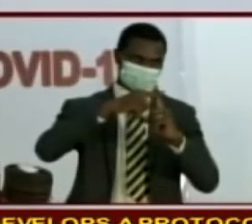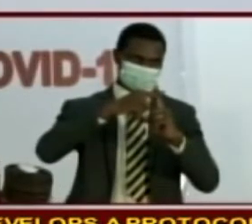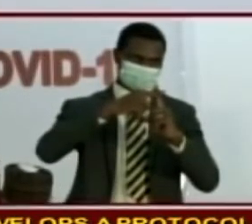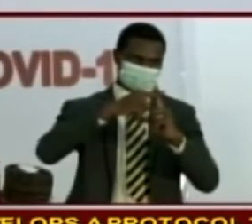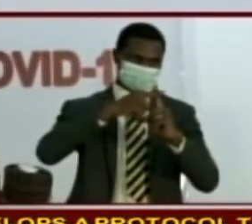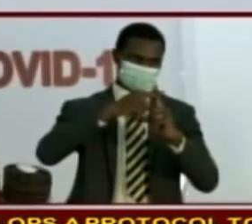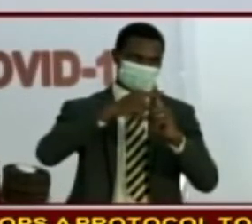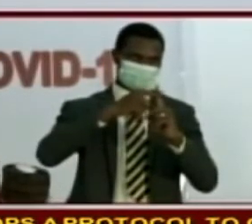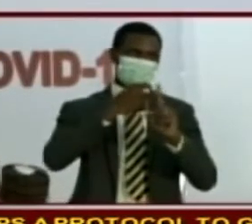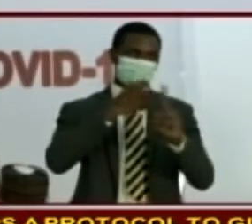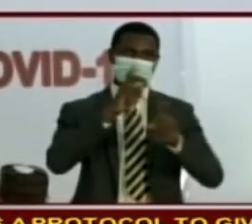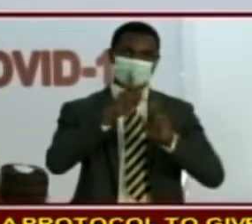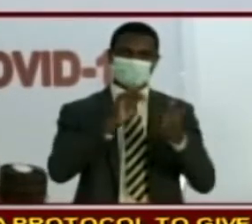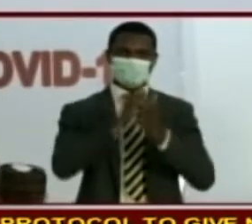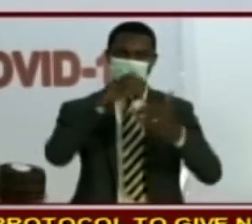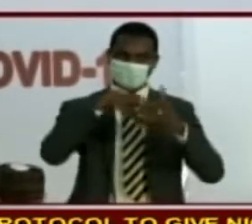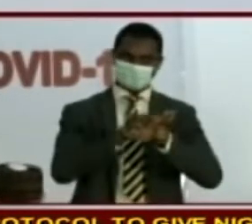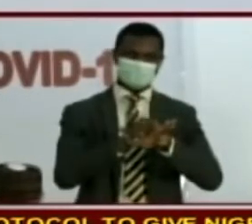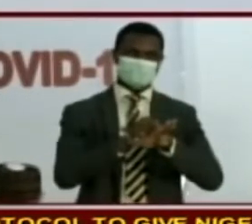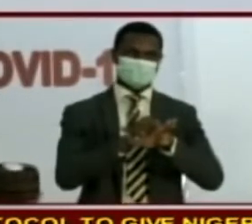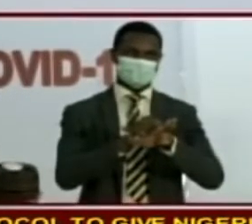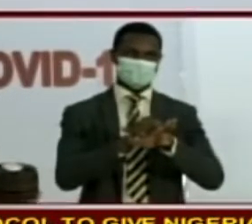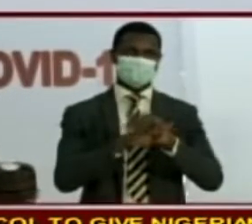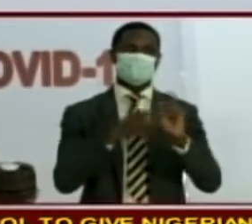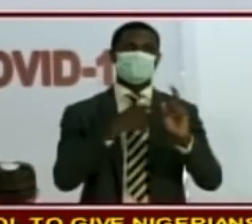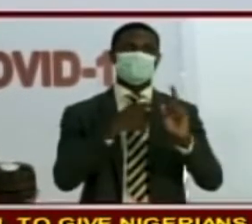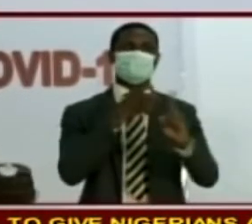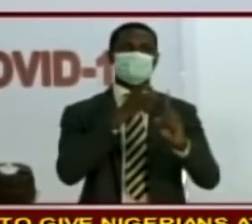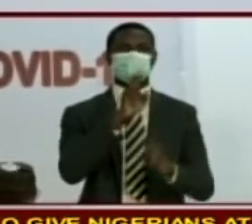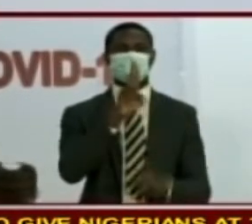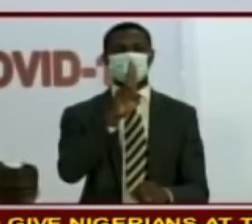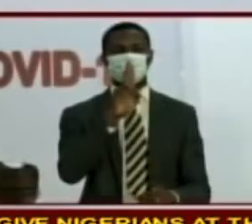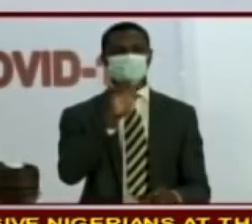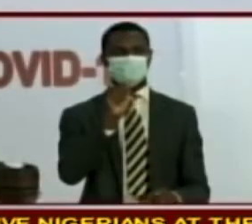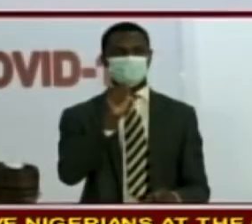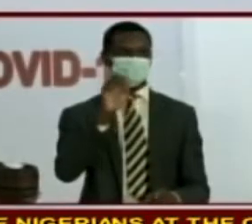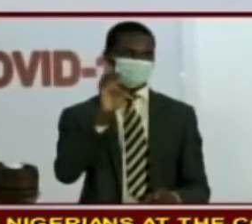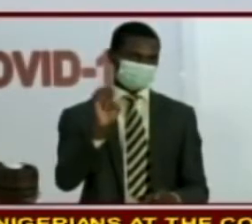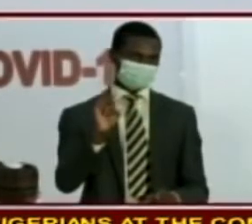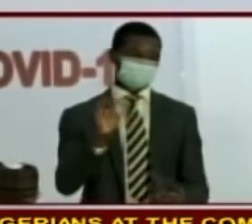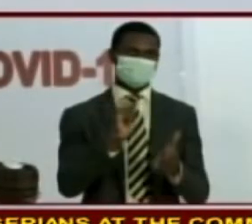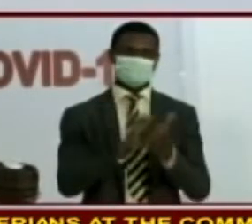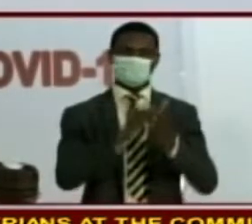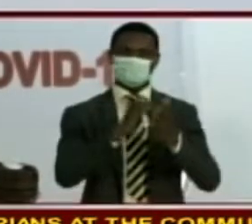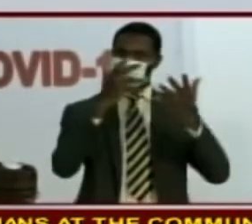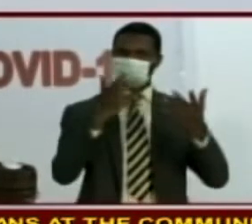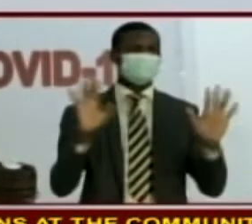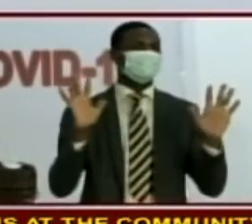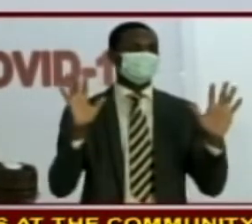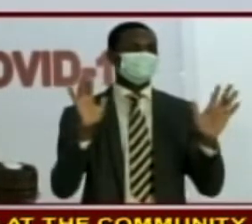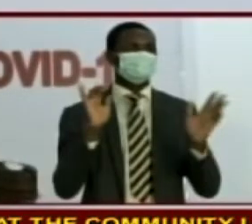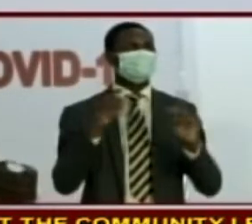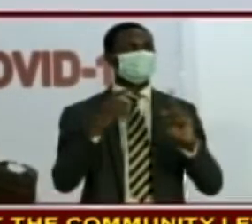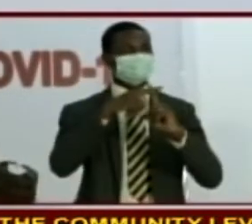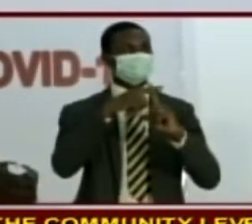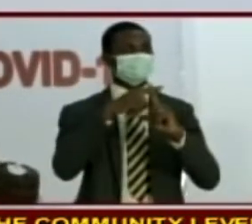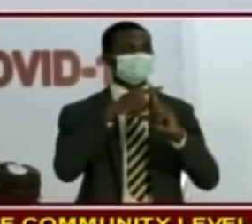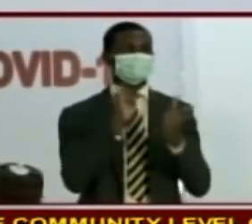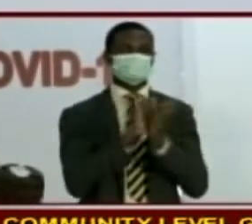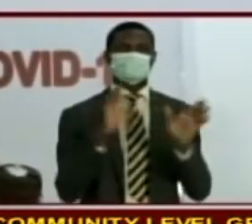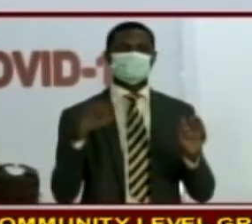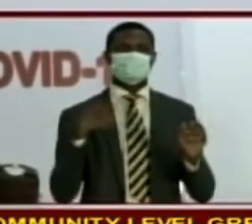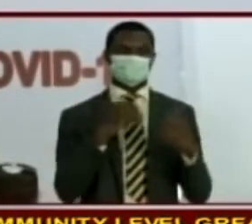Lagos were the only positive tests that we had.